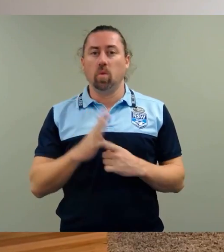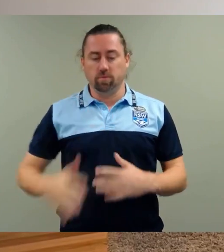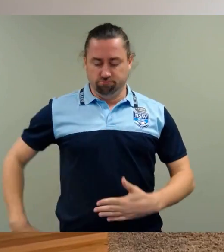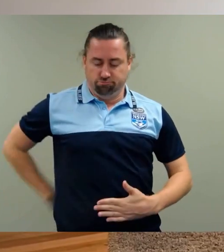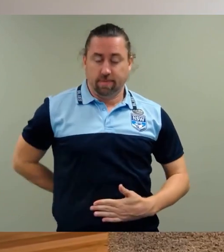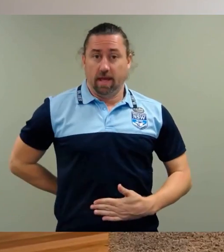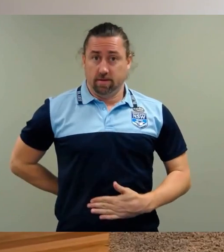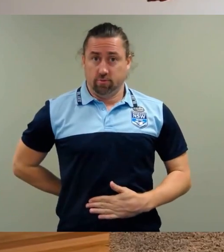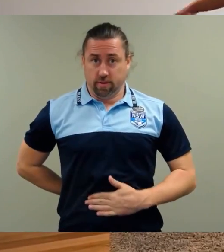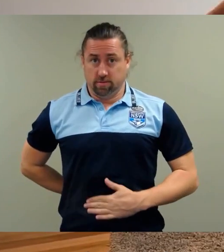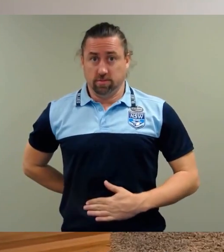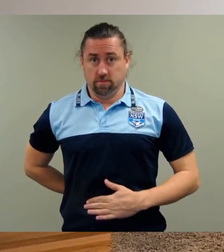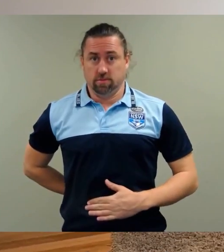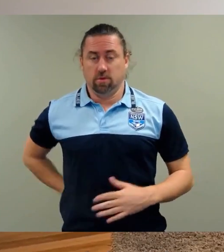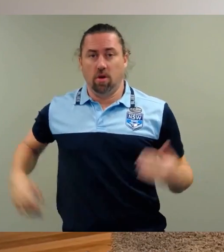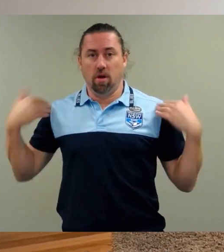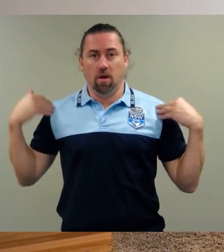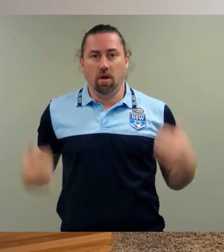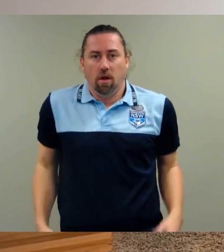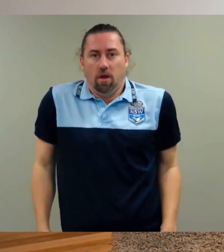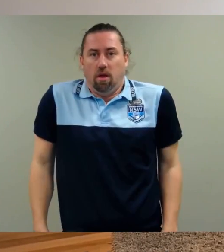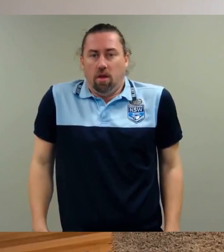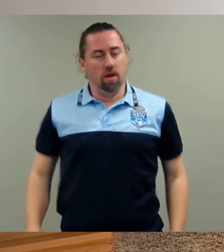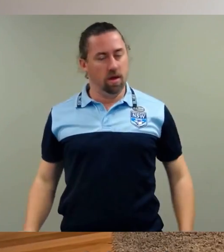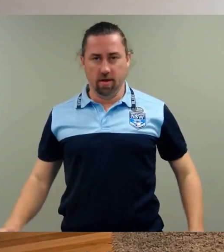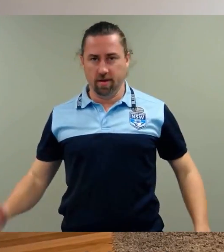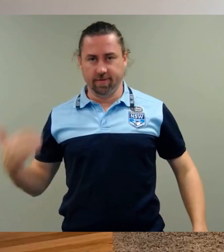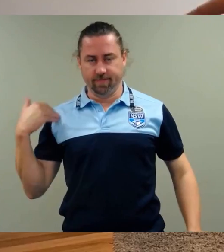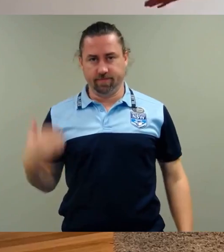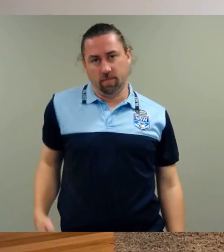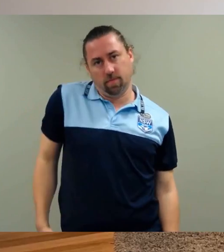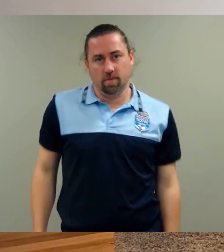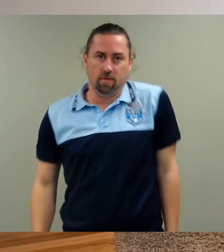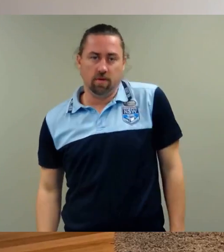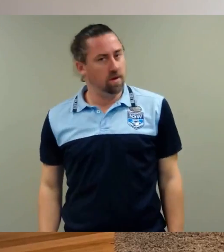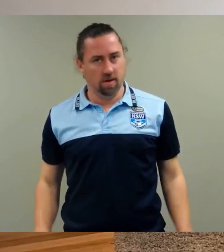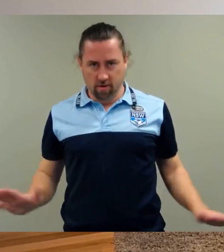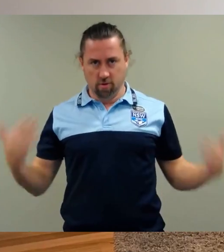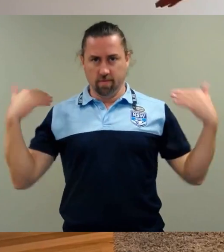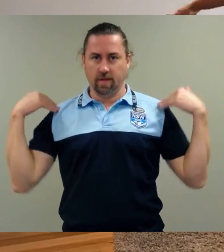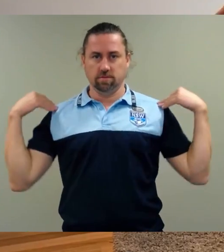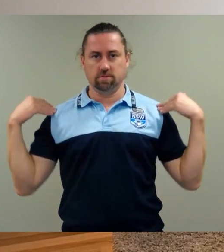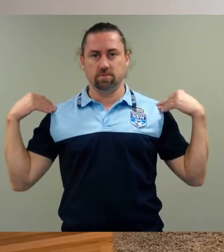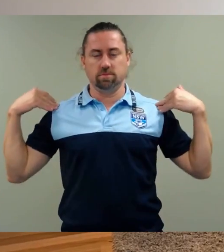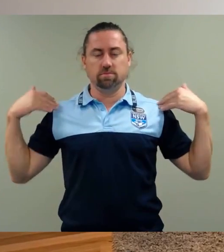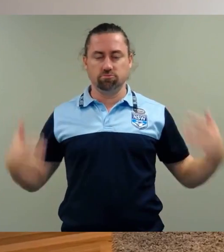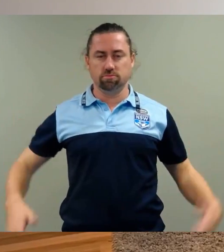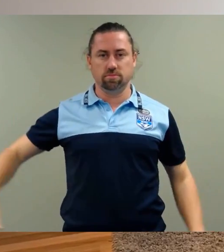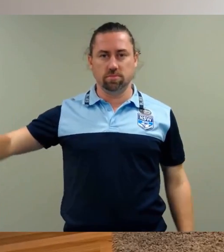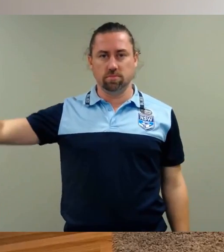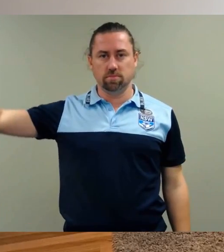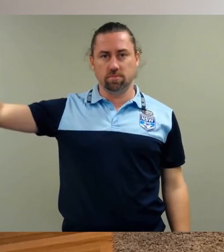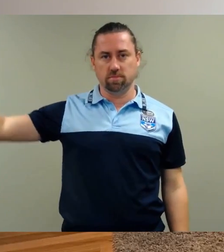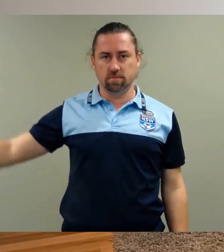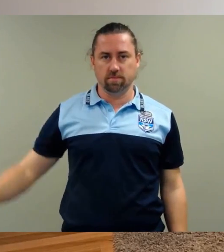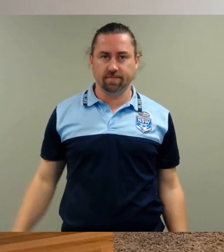Try and keep your back nice and straight and don't let your shoulders rise towards your ears as you bring your arms out to the side of your body and